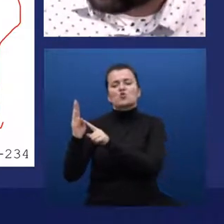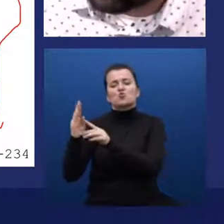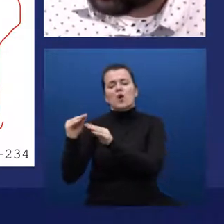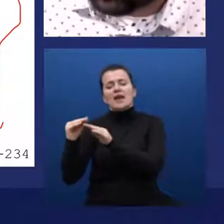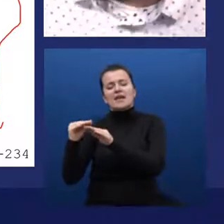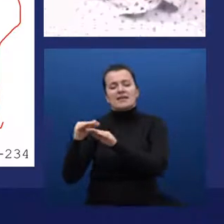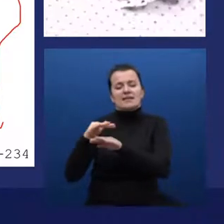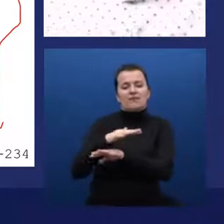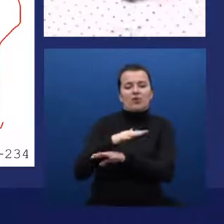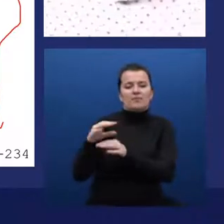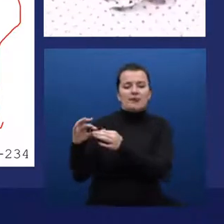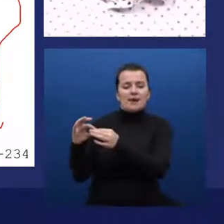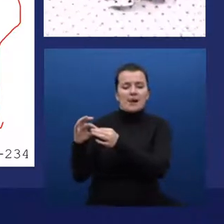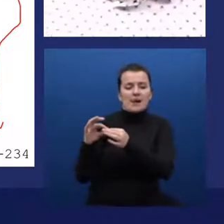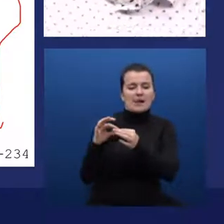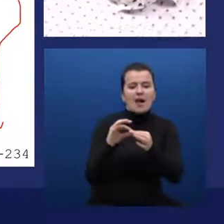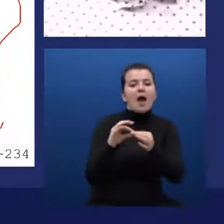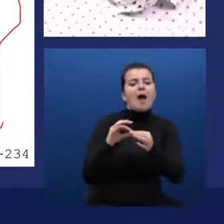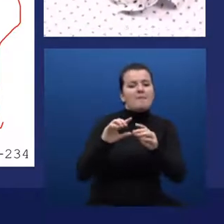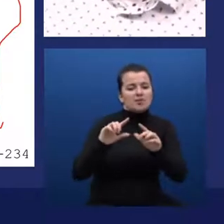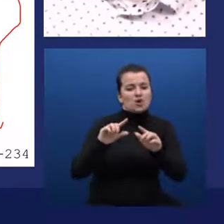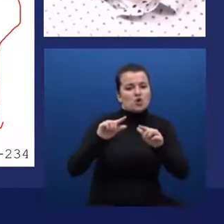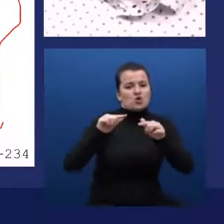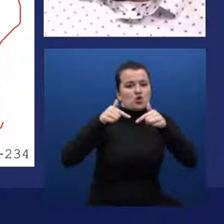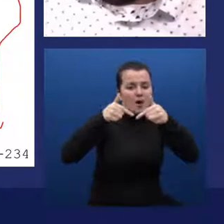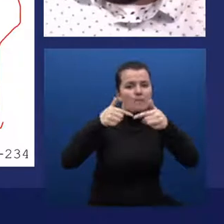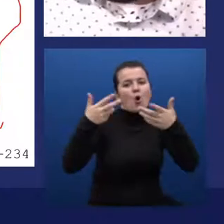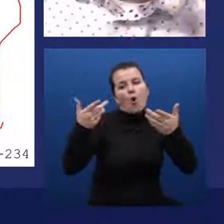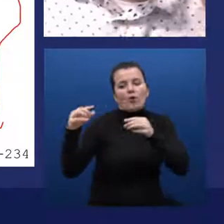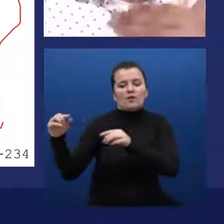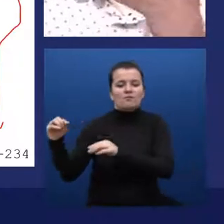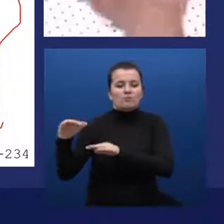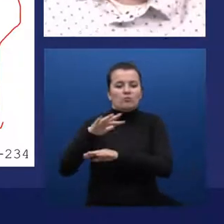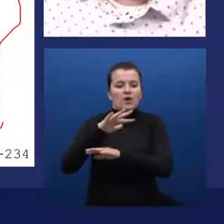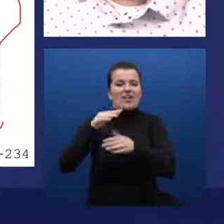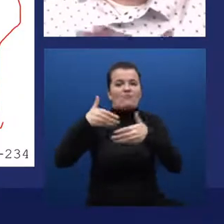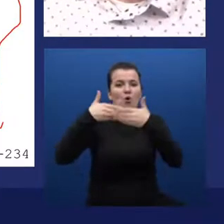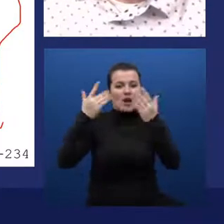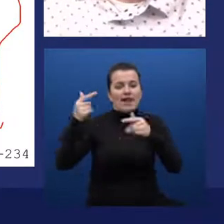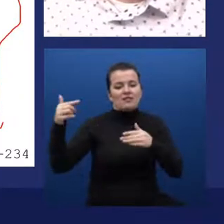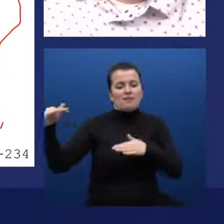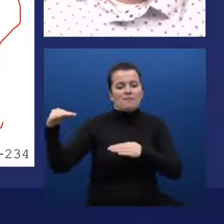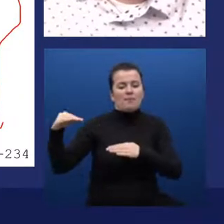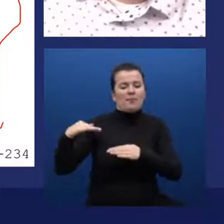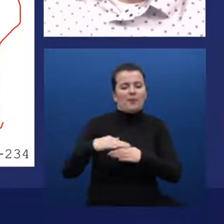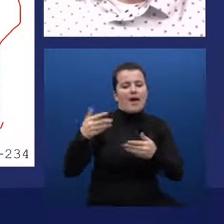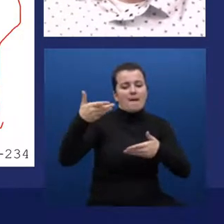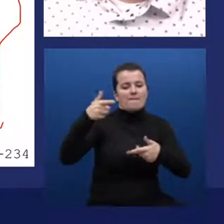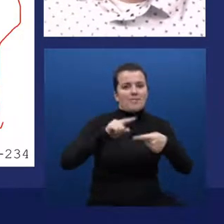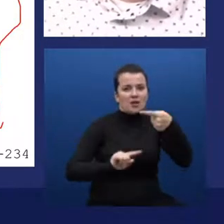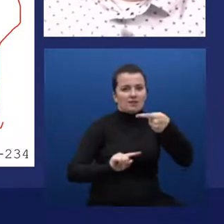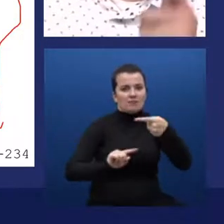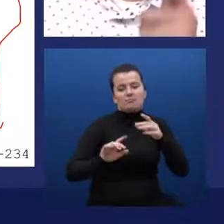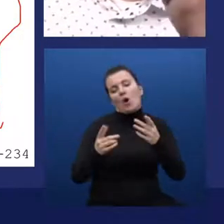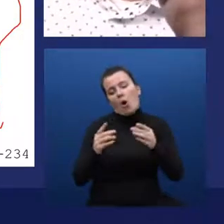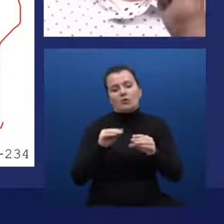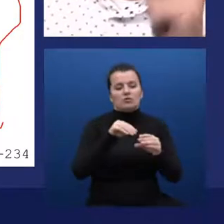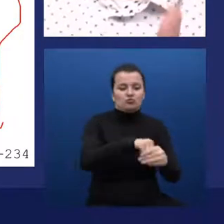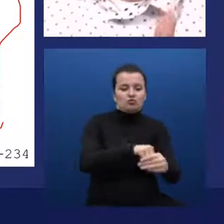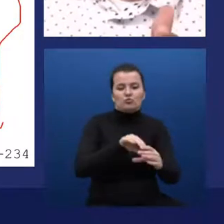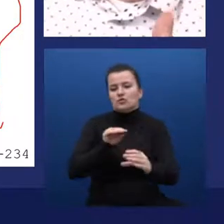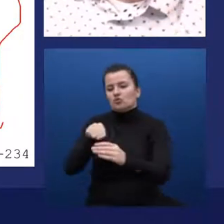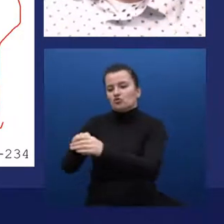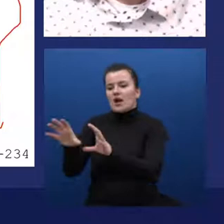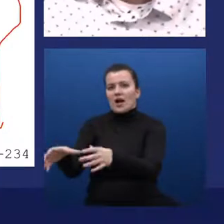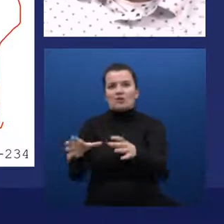it biases it to answer bottom. In machine learning, this particular term is called, get ready,